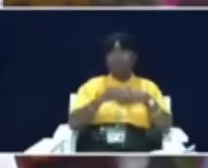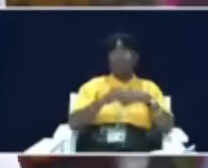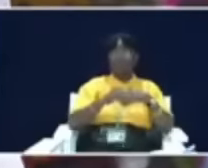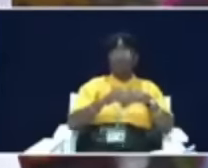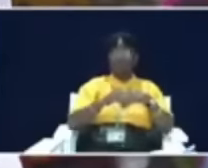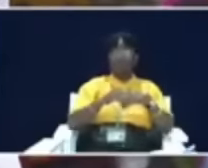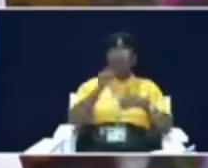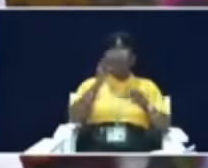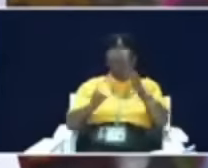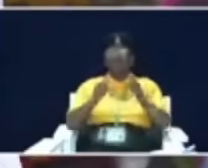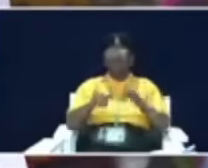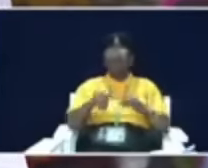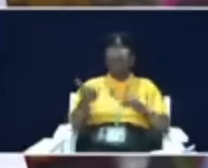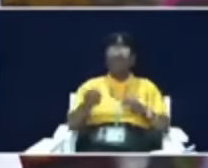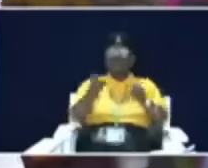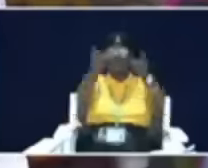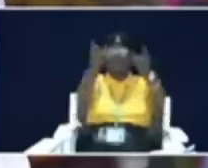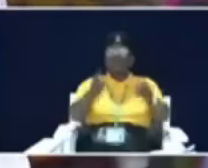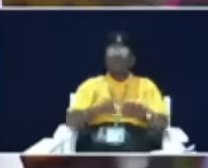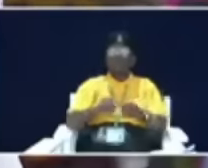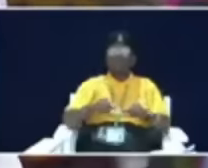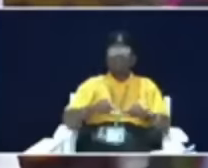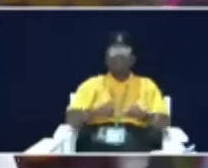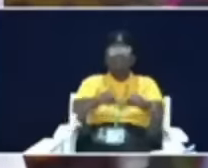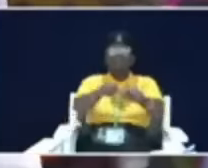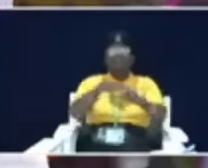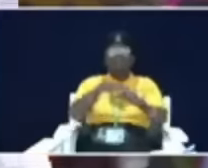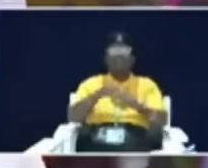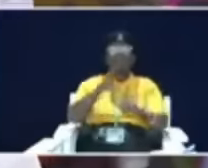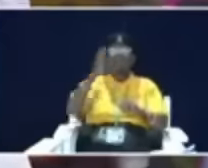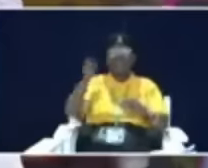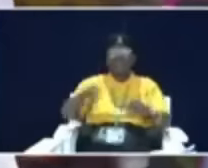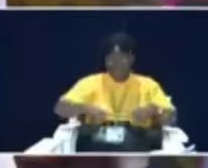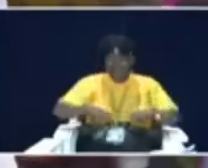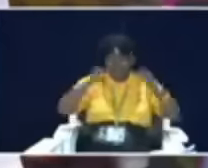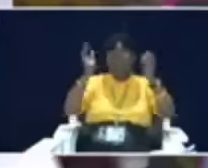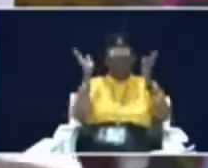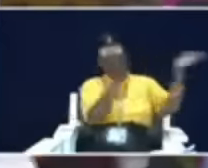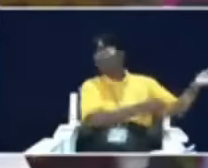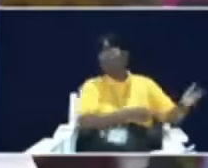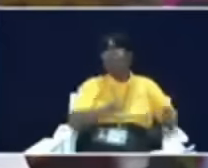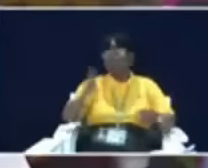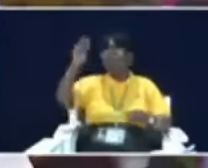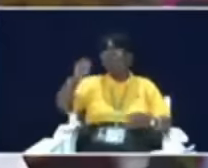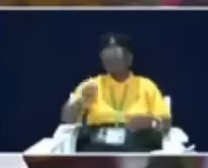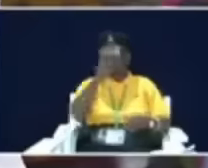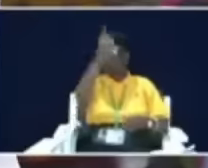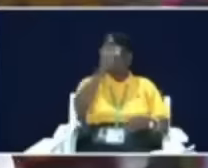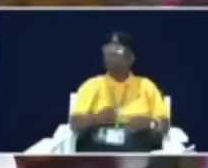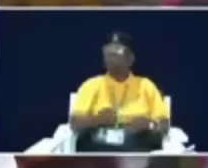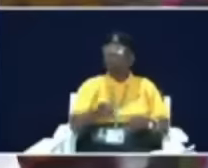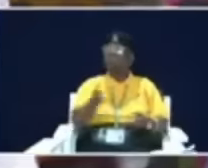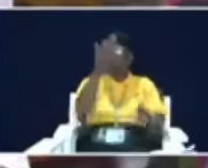If the others want to continue in their anger, hey, leave them alone. Maybe they don't know.